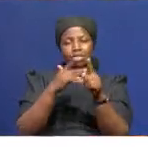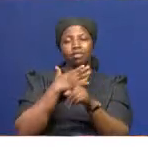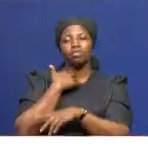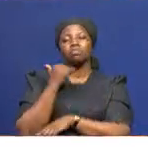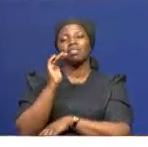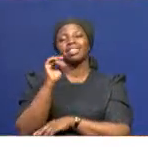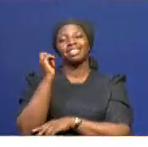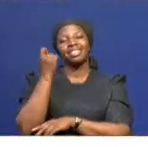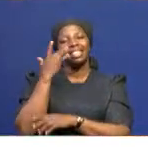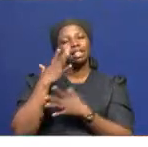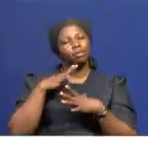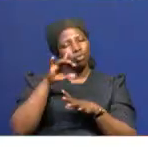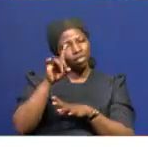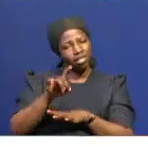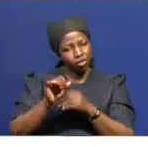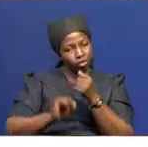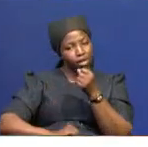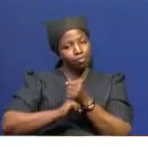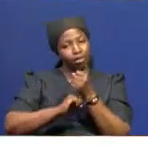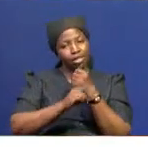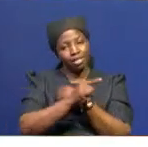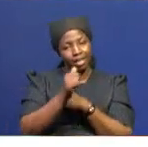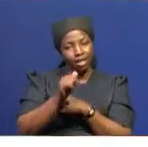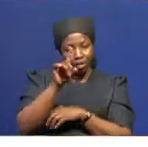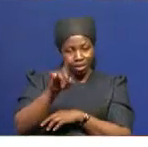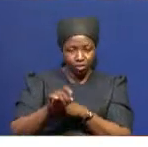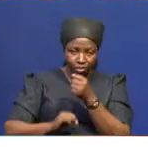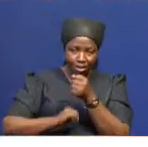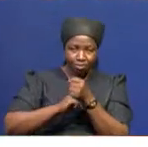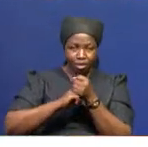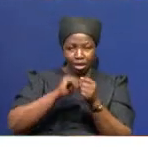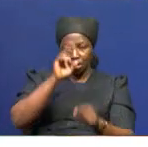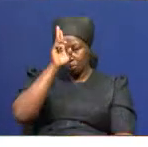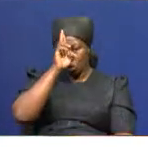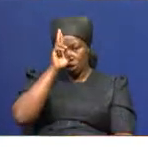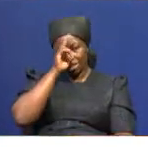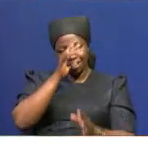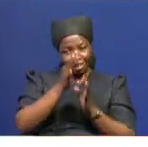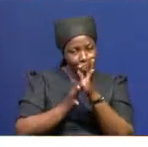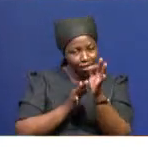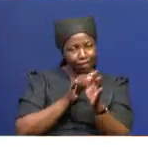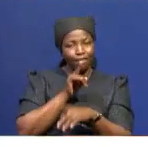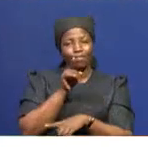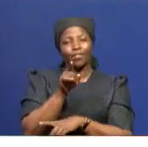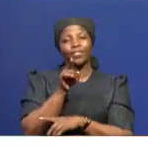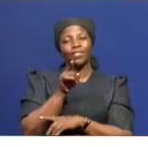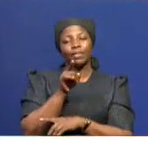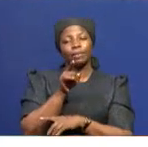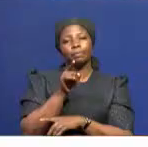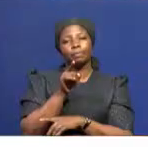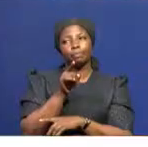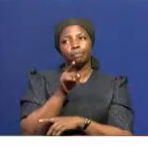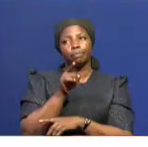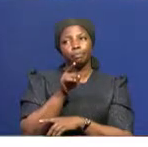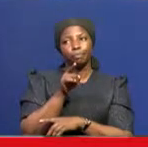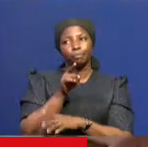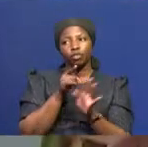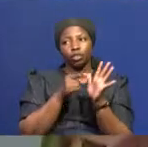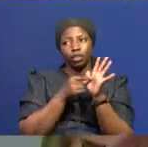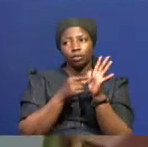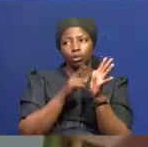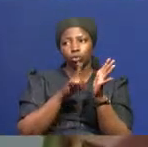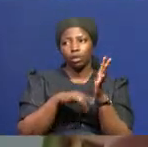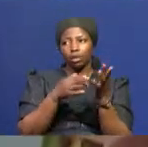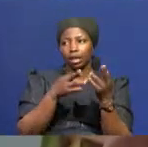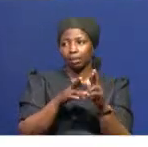citizens that we need to support each other. We need to support the police officers. If you are, like the case that happened the